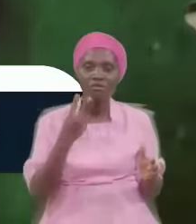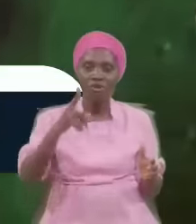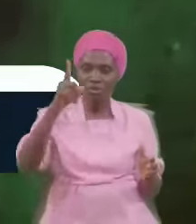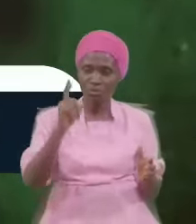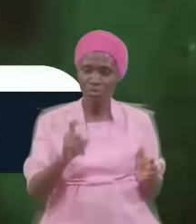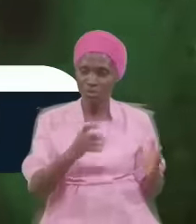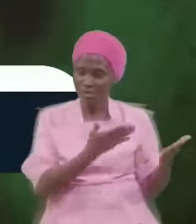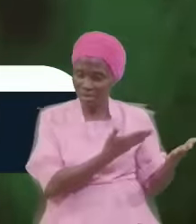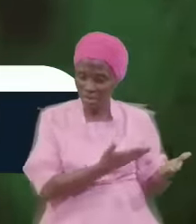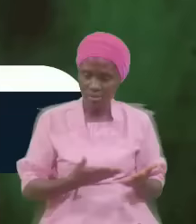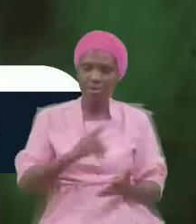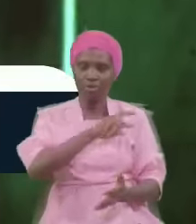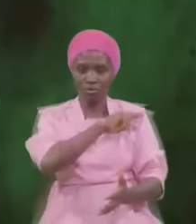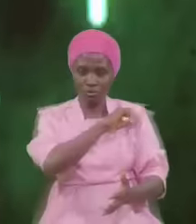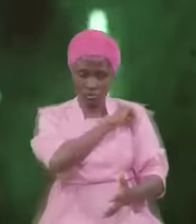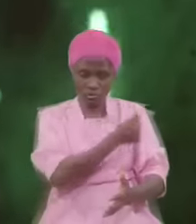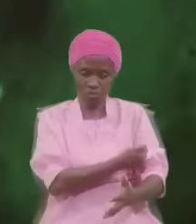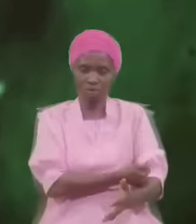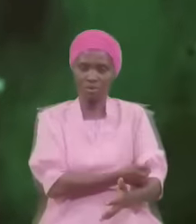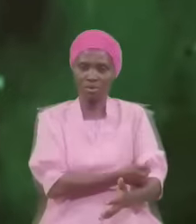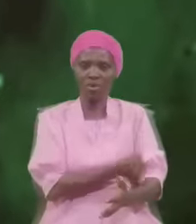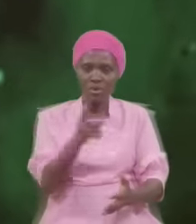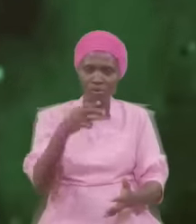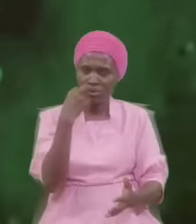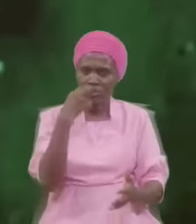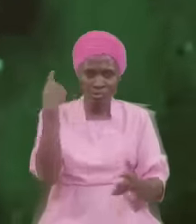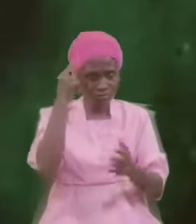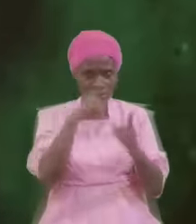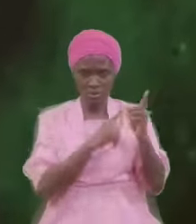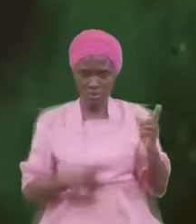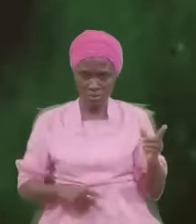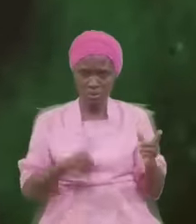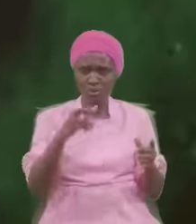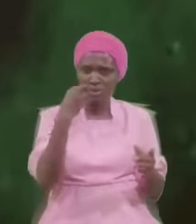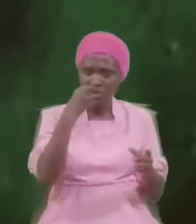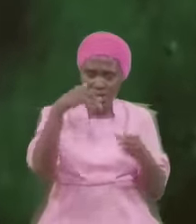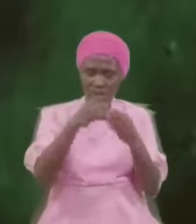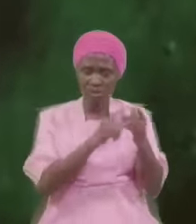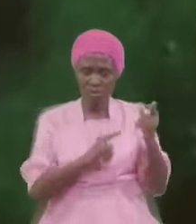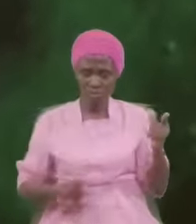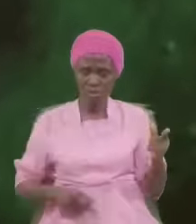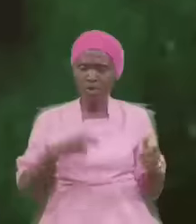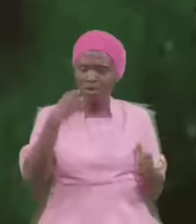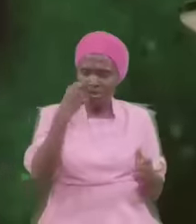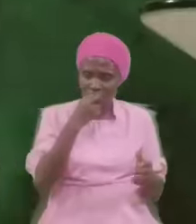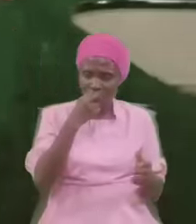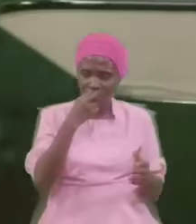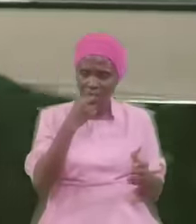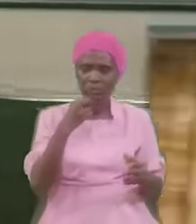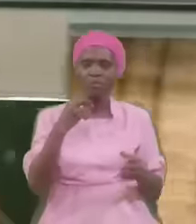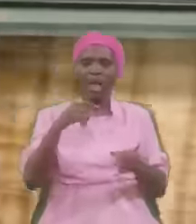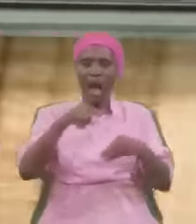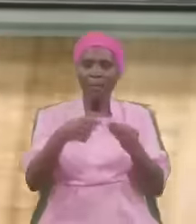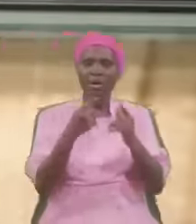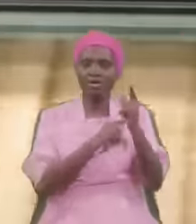carry authority. You're speaking for the Lord. You're speaking in the Lord. You're speaking about